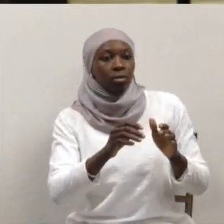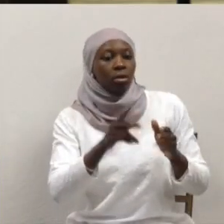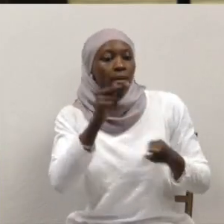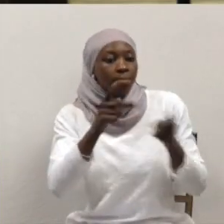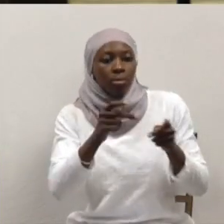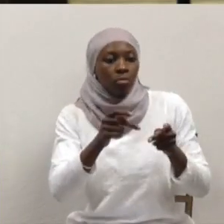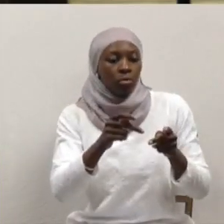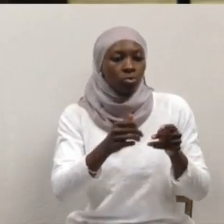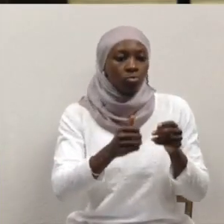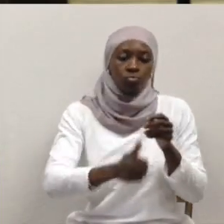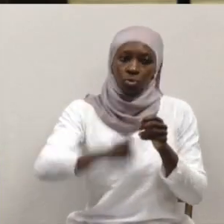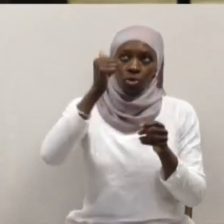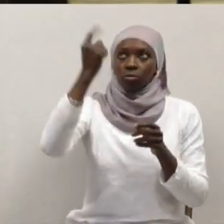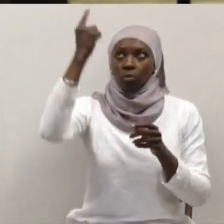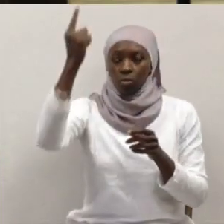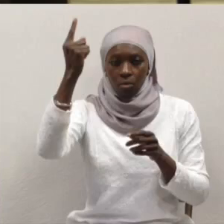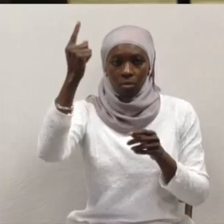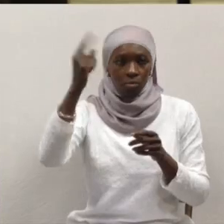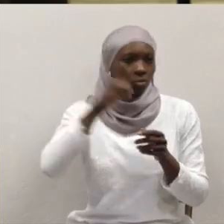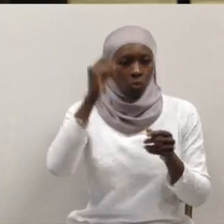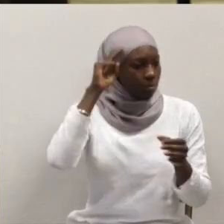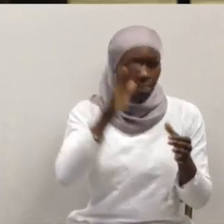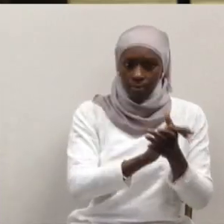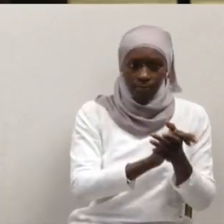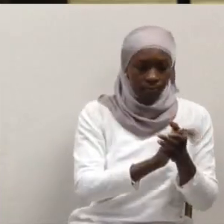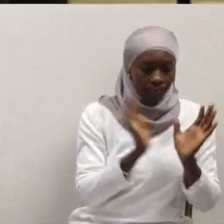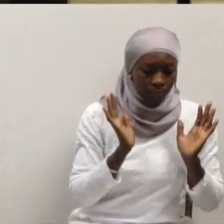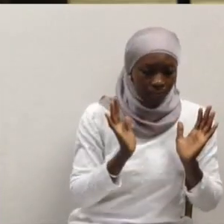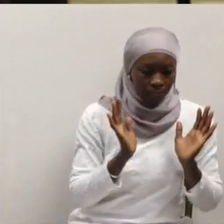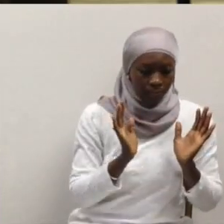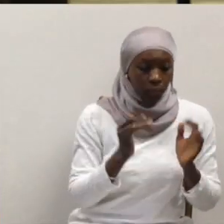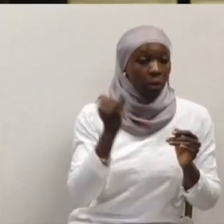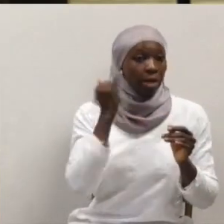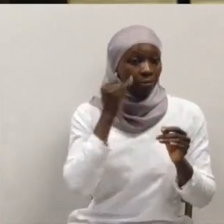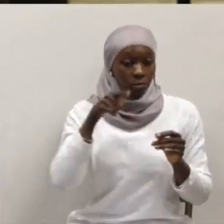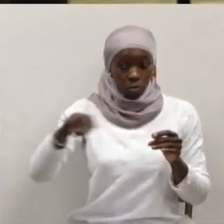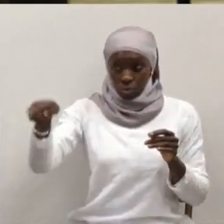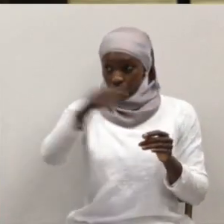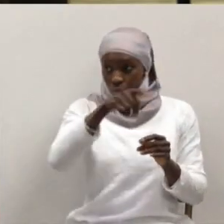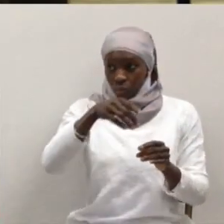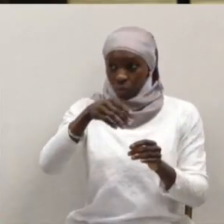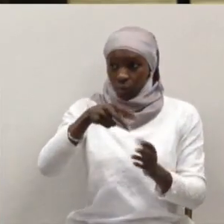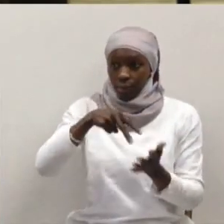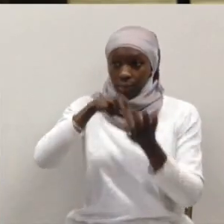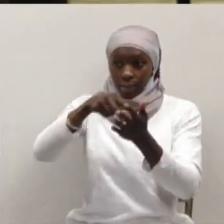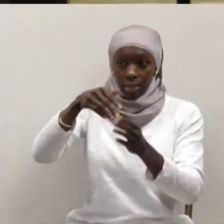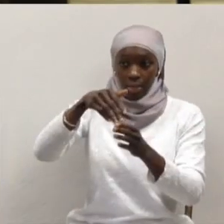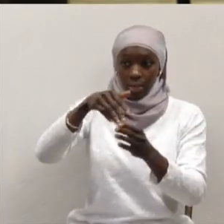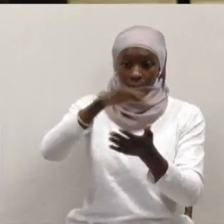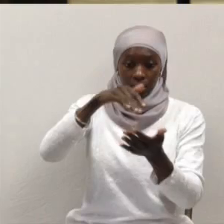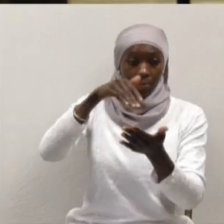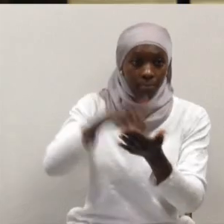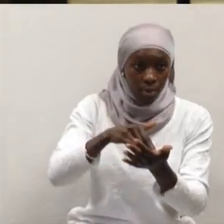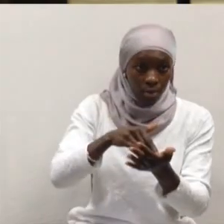This is very serious. So if you stand in the middle, there is a threat. If you don't take side